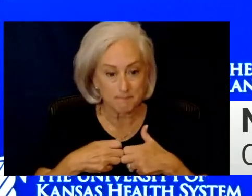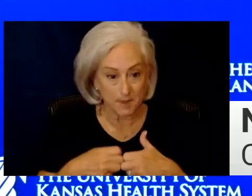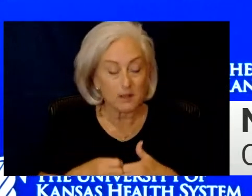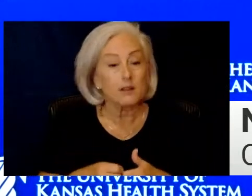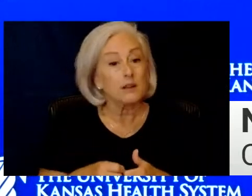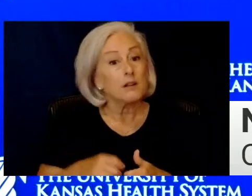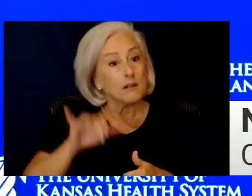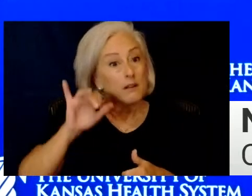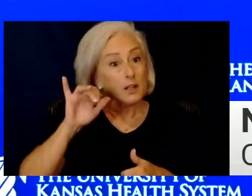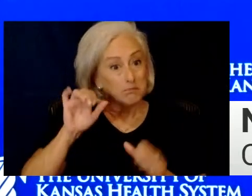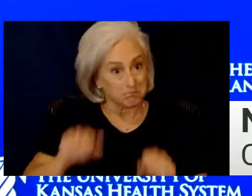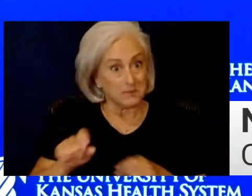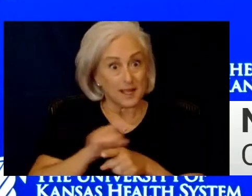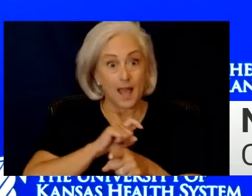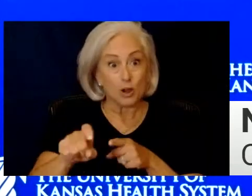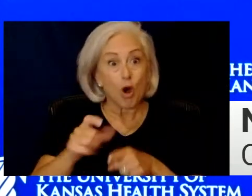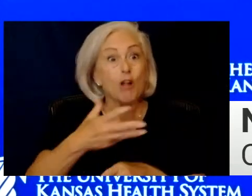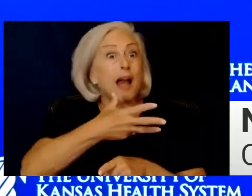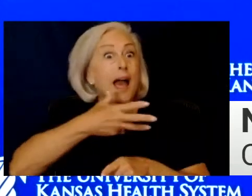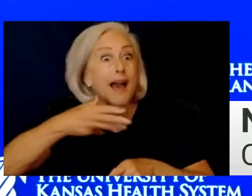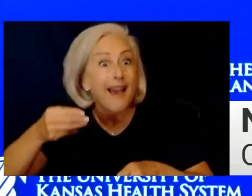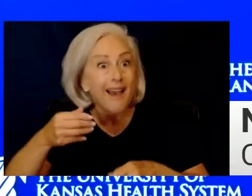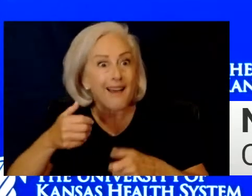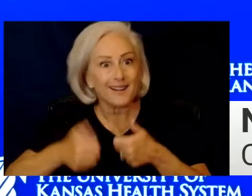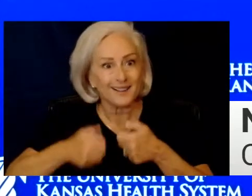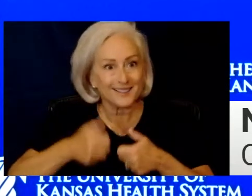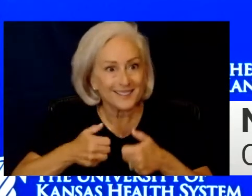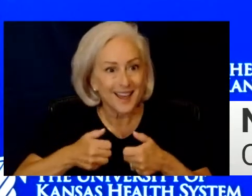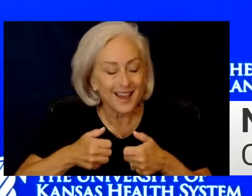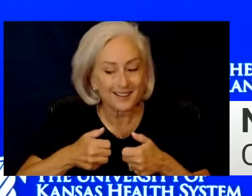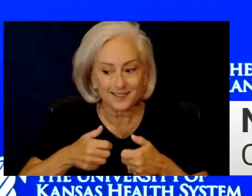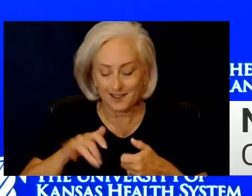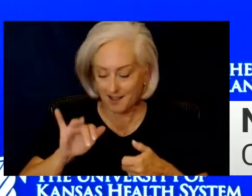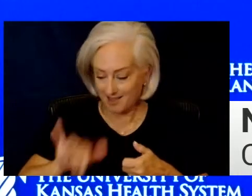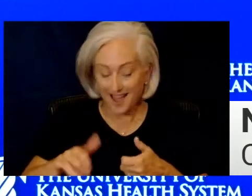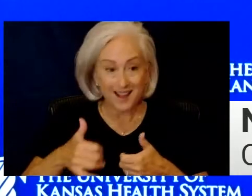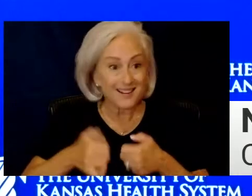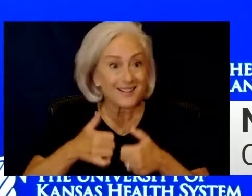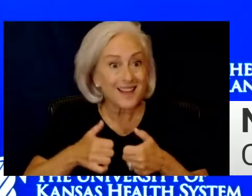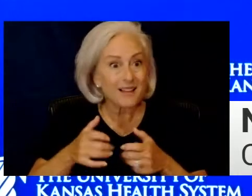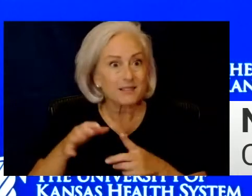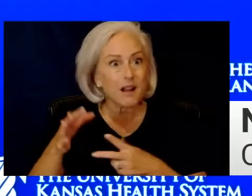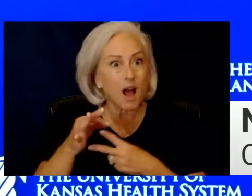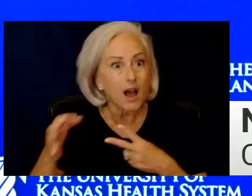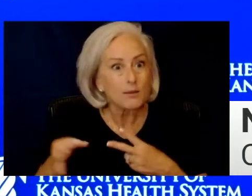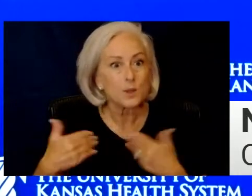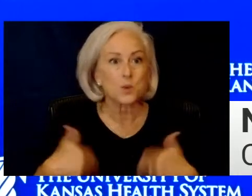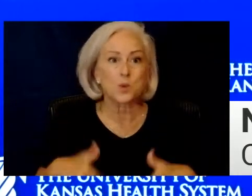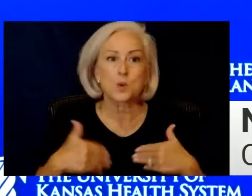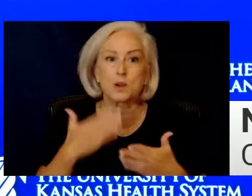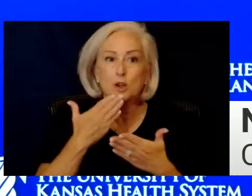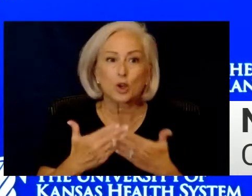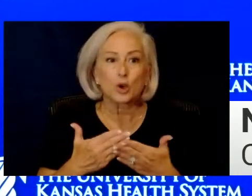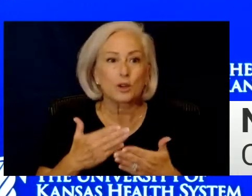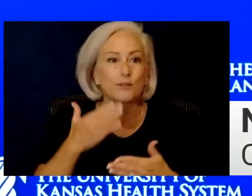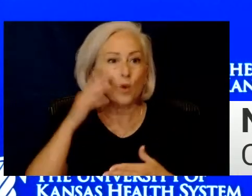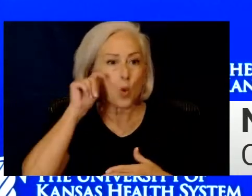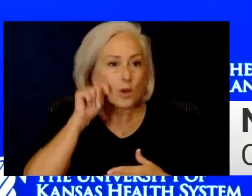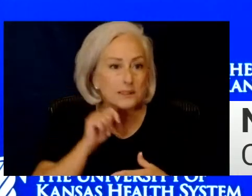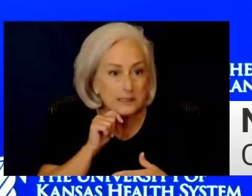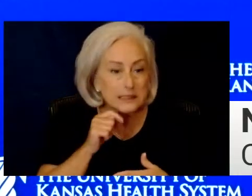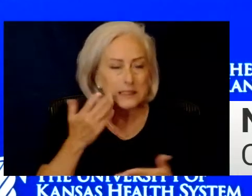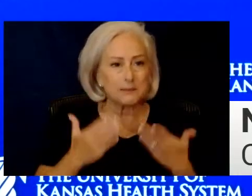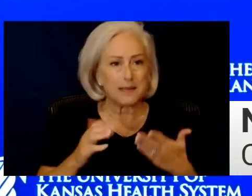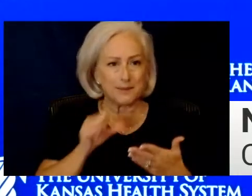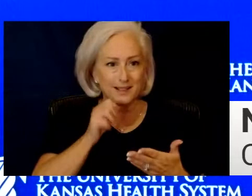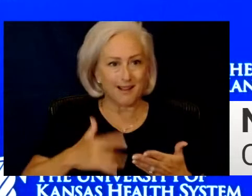which is very exciting for, I think, our maybe adolescent aged viewers that might not feel comfortable calling a stranger in their moment,